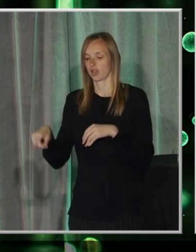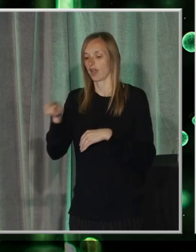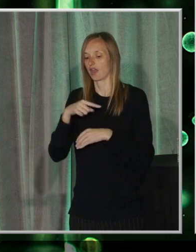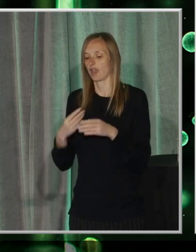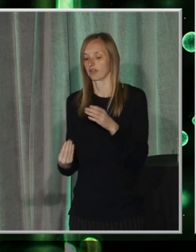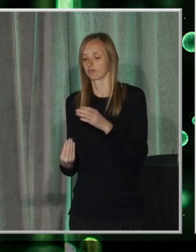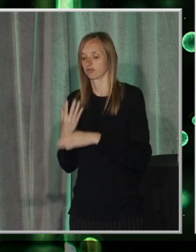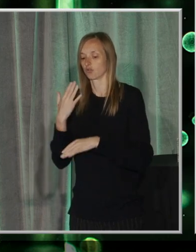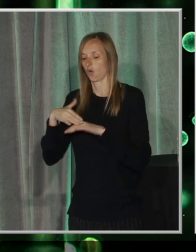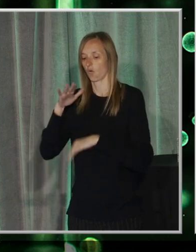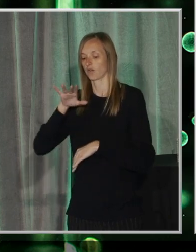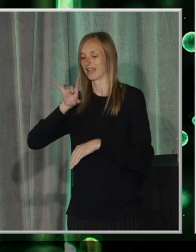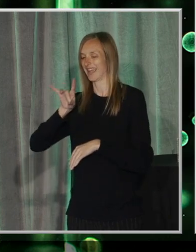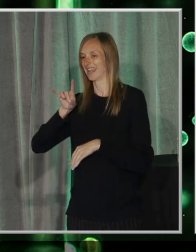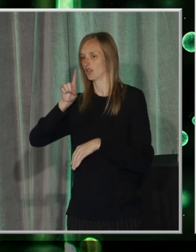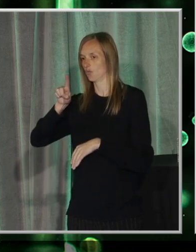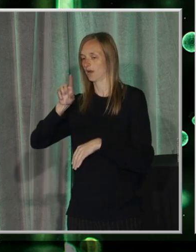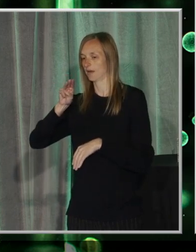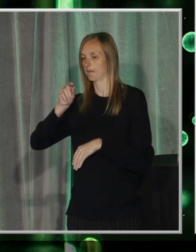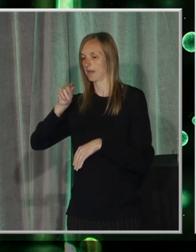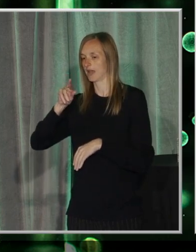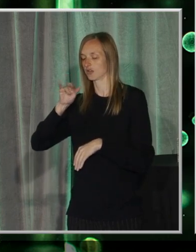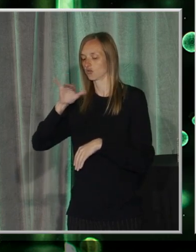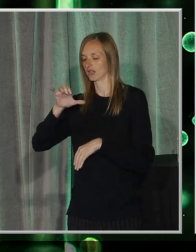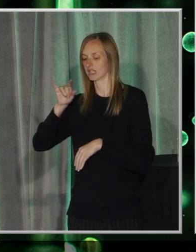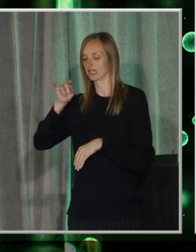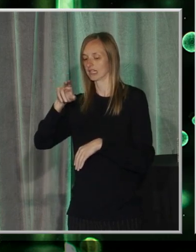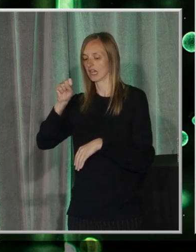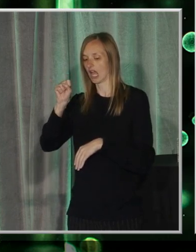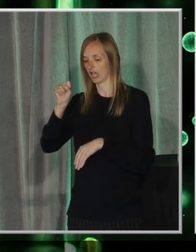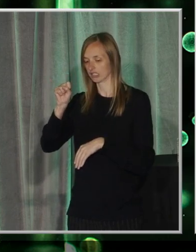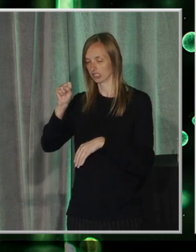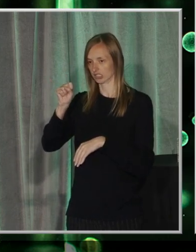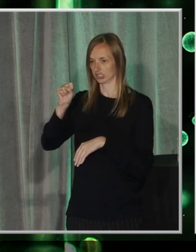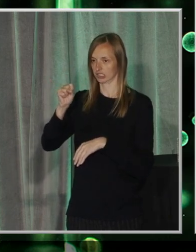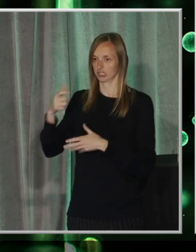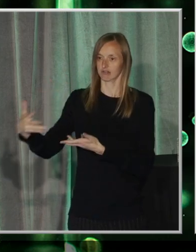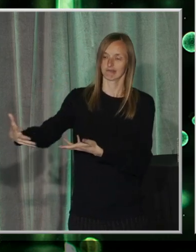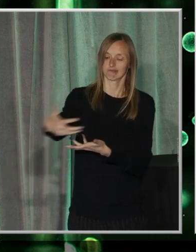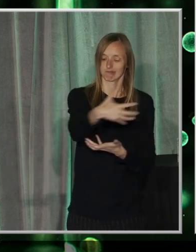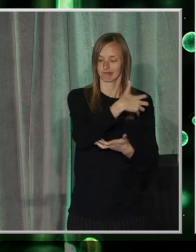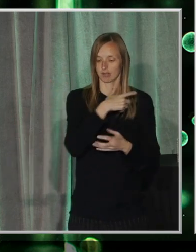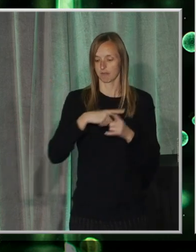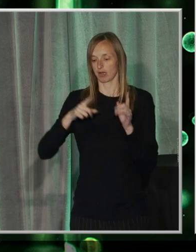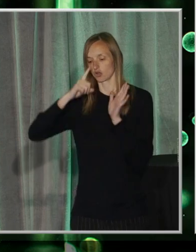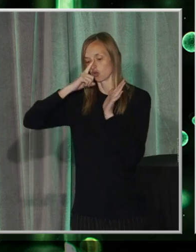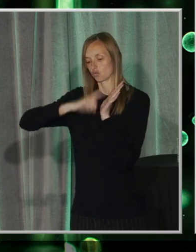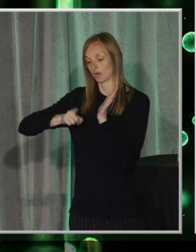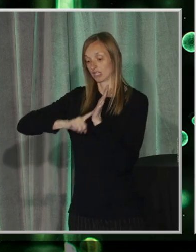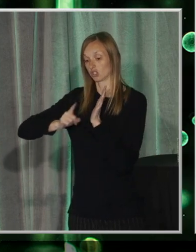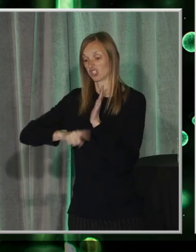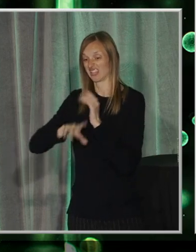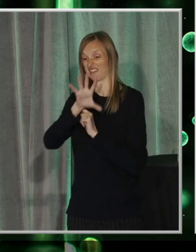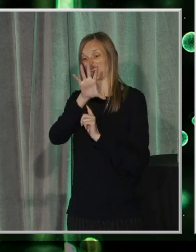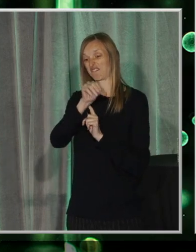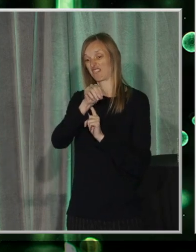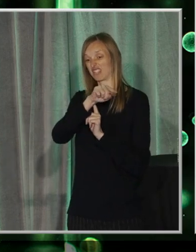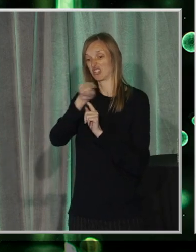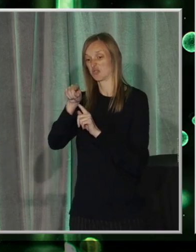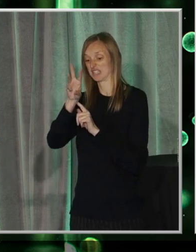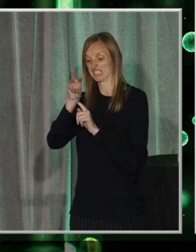over 81 metric ton, but according to the research have shown that 50